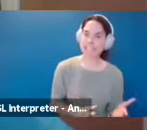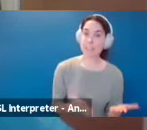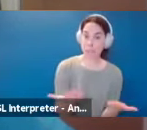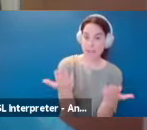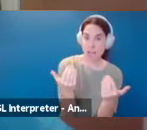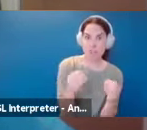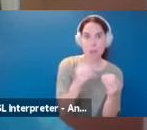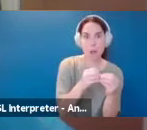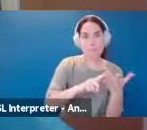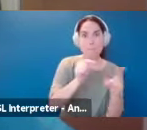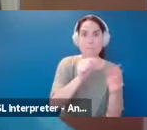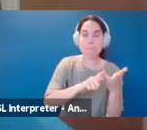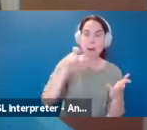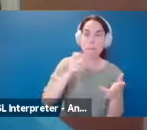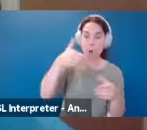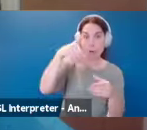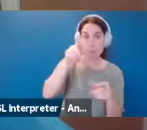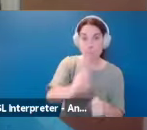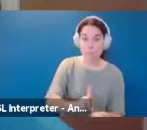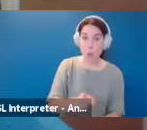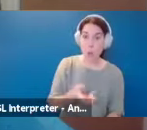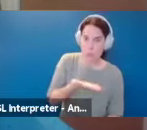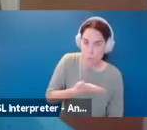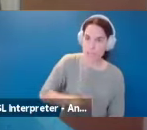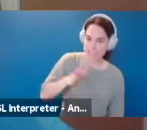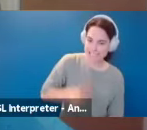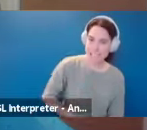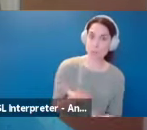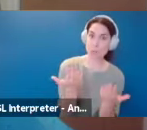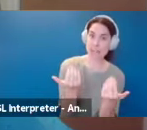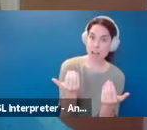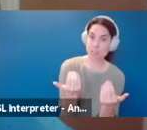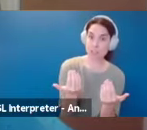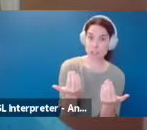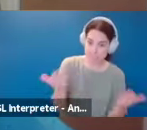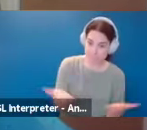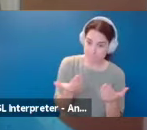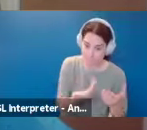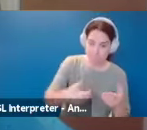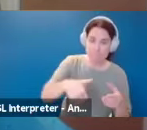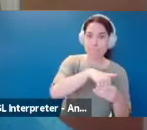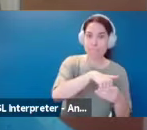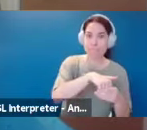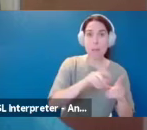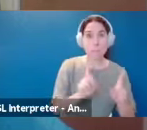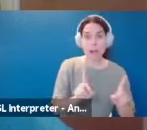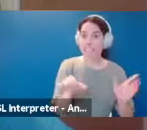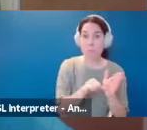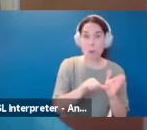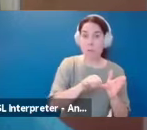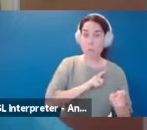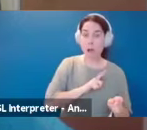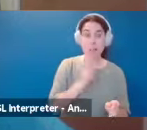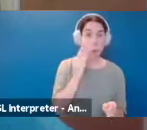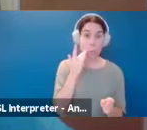because when they come, many will leave because they will not immediately see their reflections. Many of you stayed